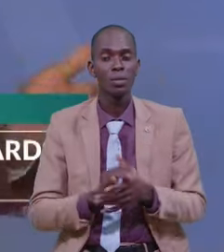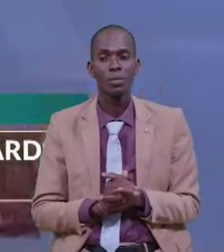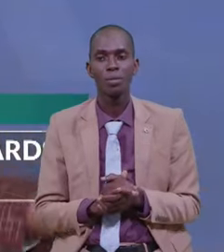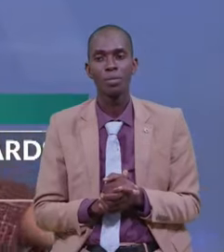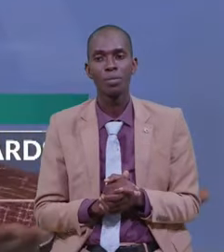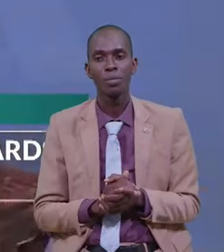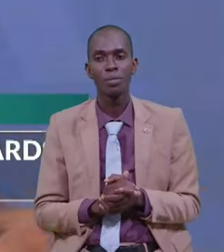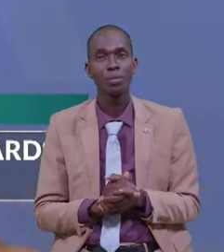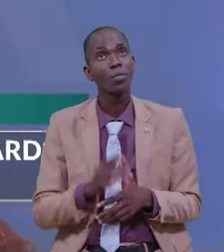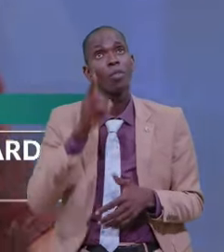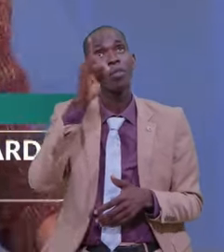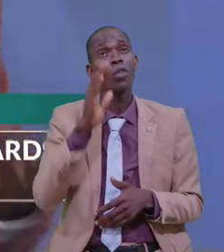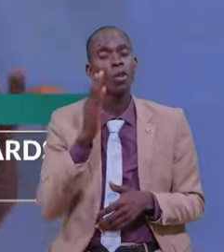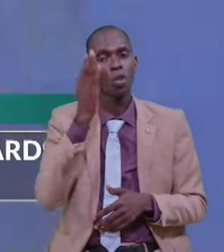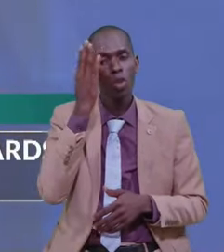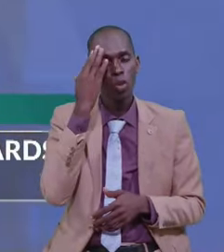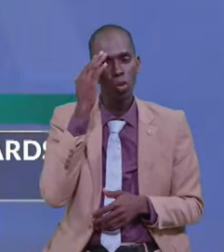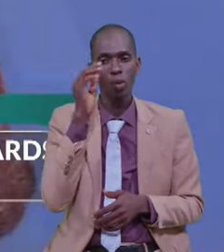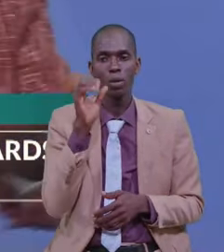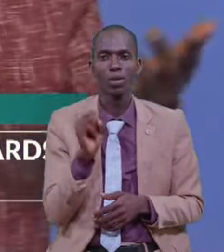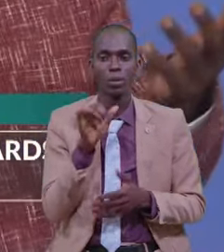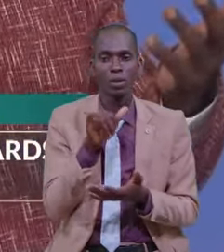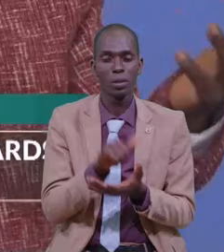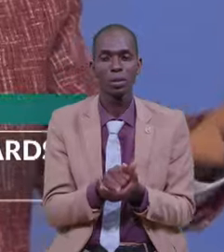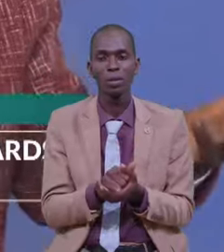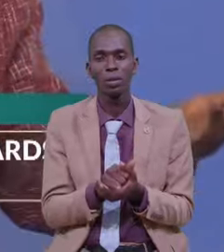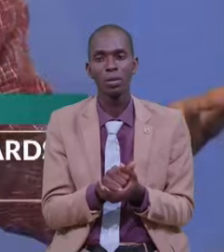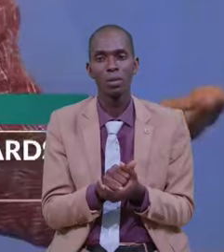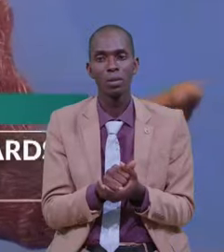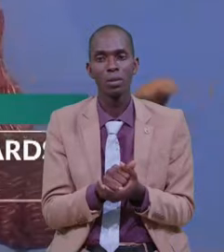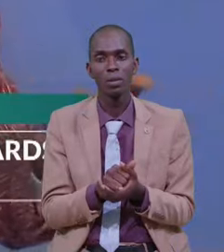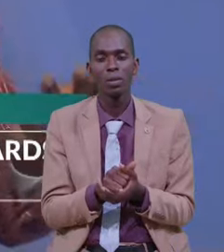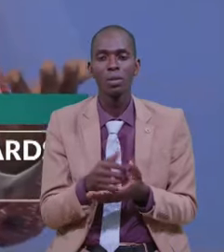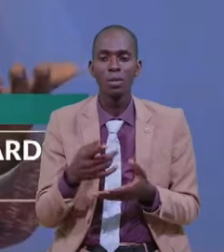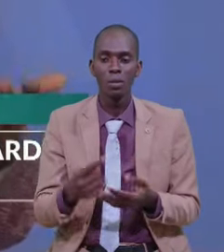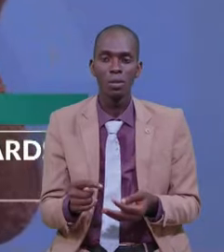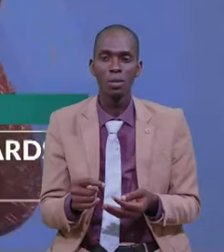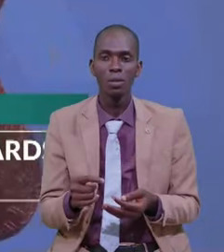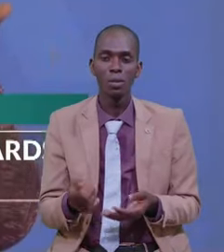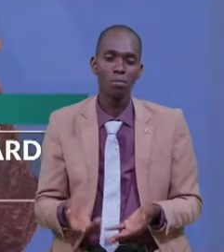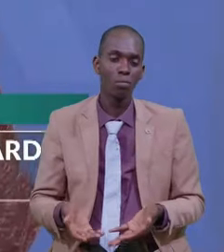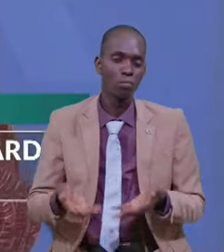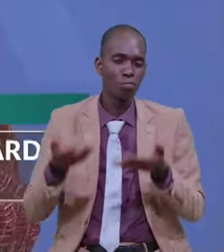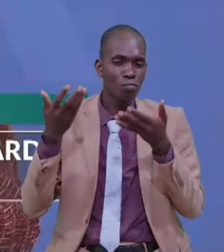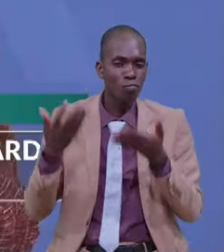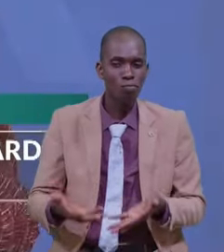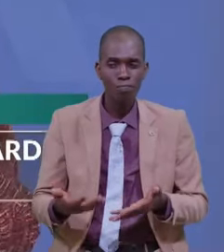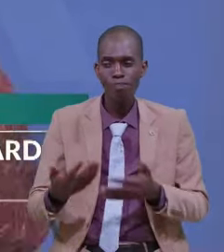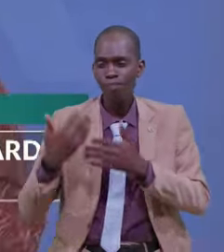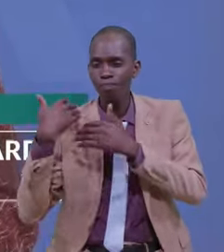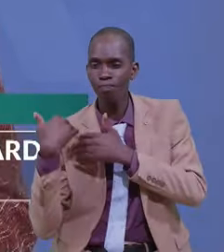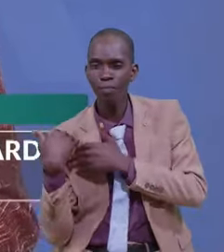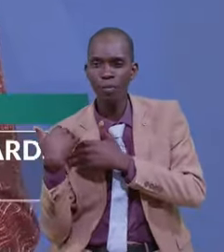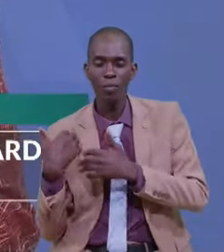God knows that there are loads, there are challenges.